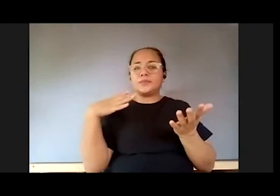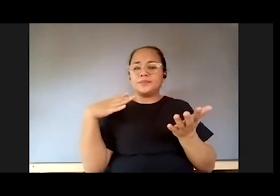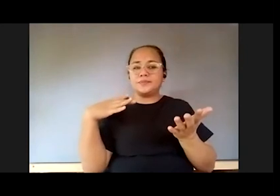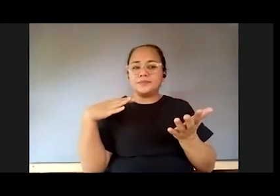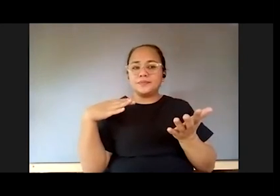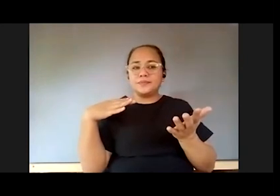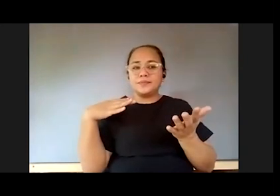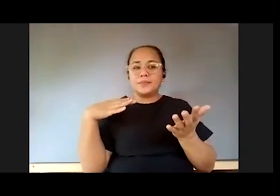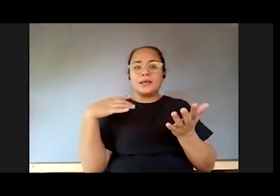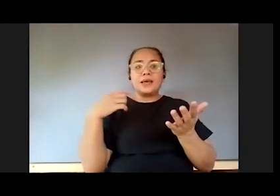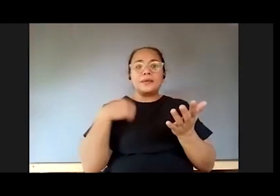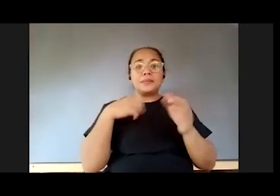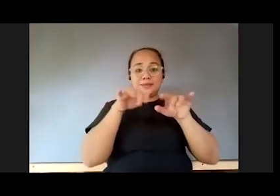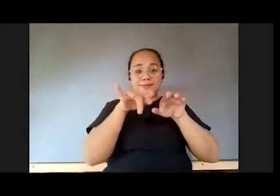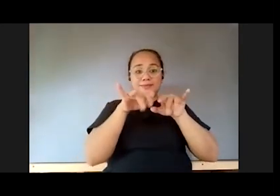here.